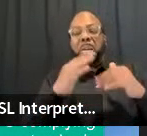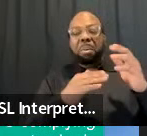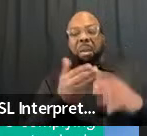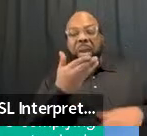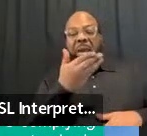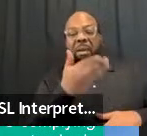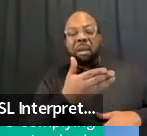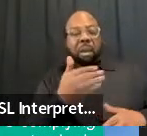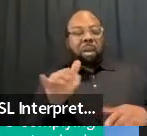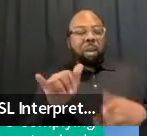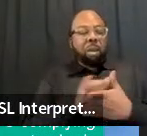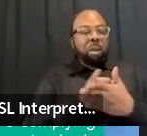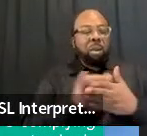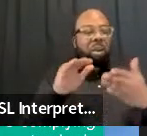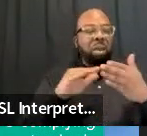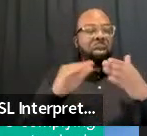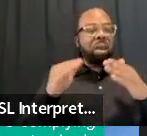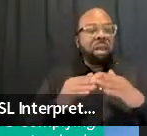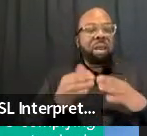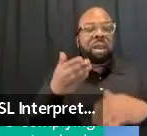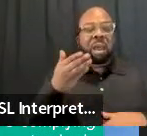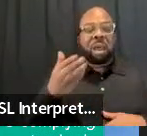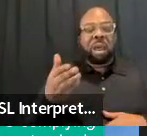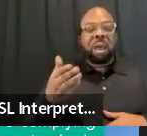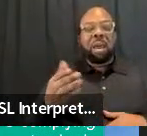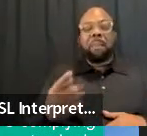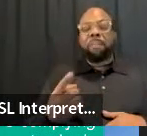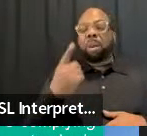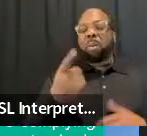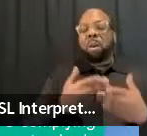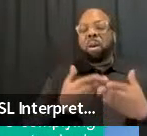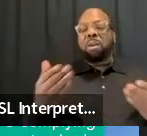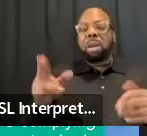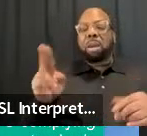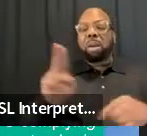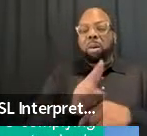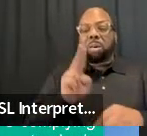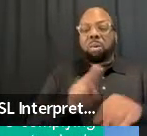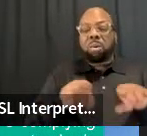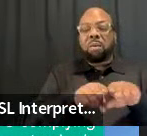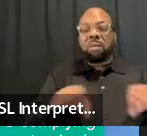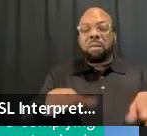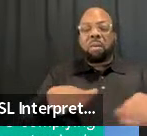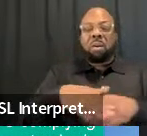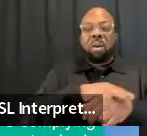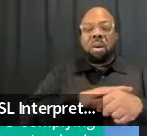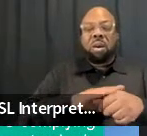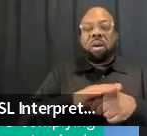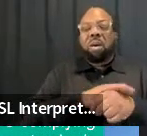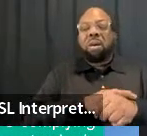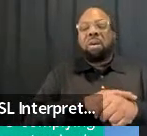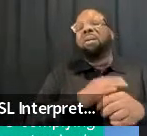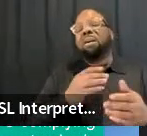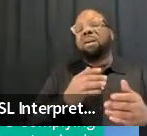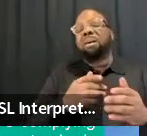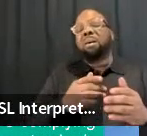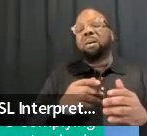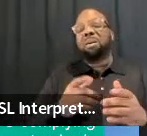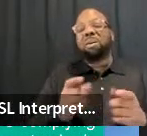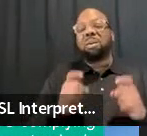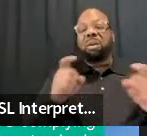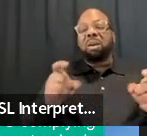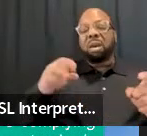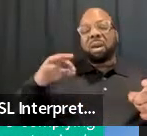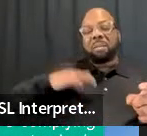with these ultra low energy standards, and would be one of the things that we would be using this floor area exemption to incentivize into the next